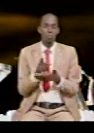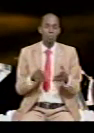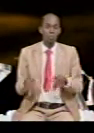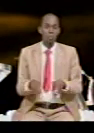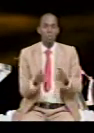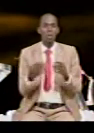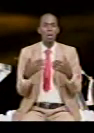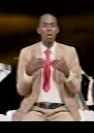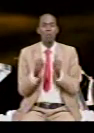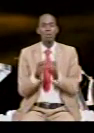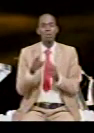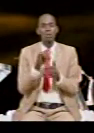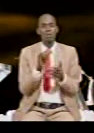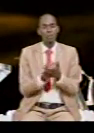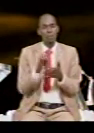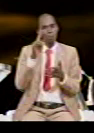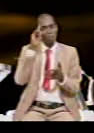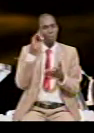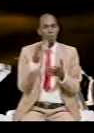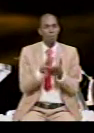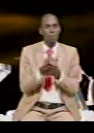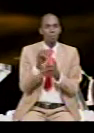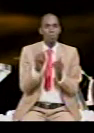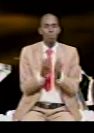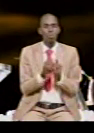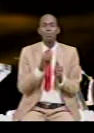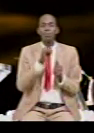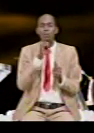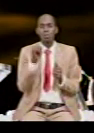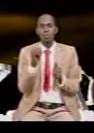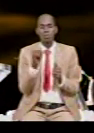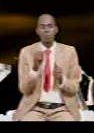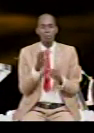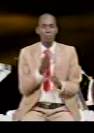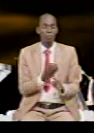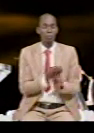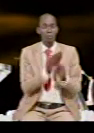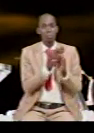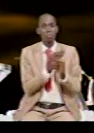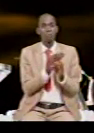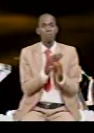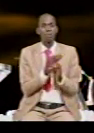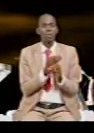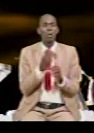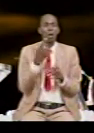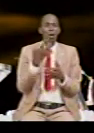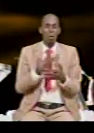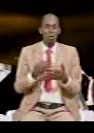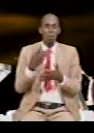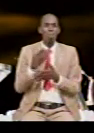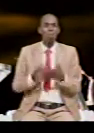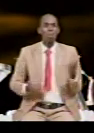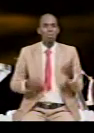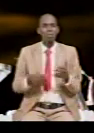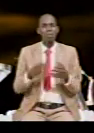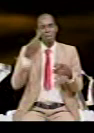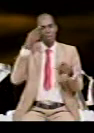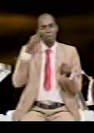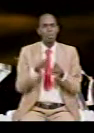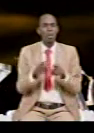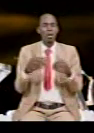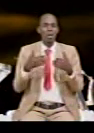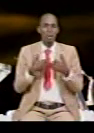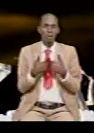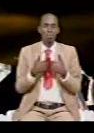believeth with an infidel? Or what agreement, maybe marriage agreement, or other forms